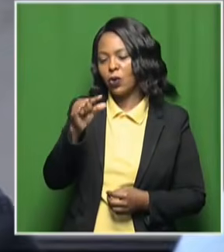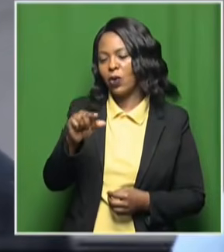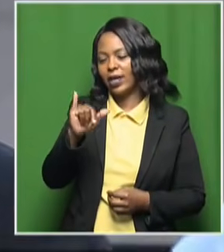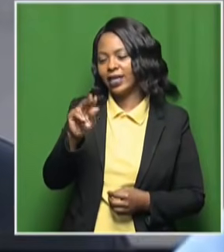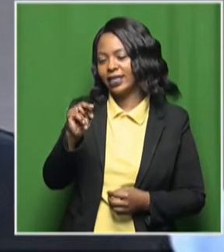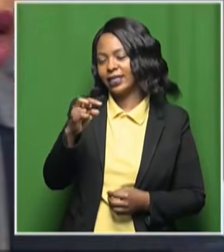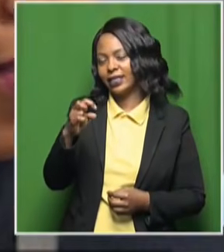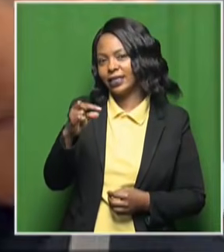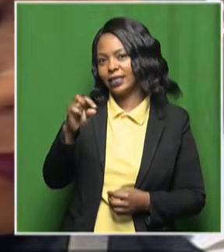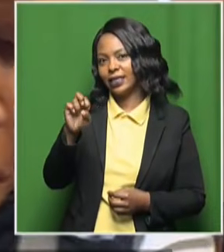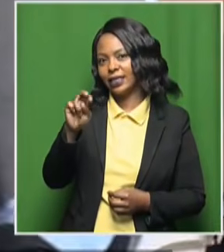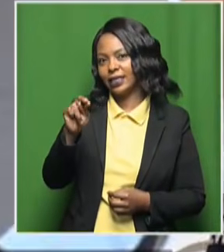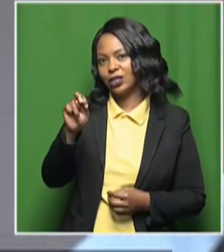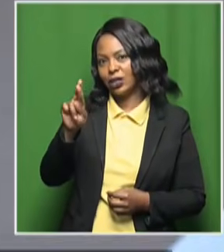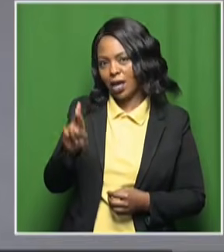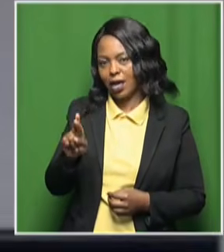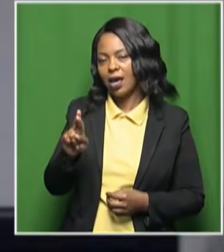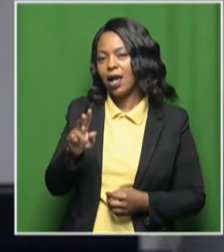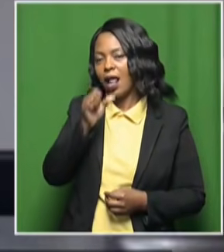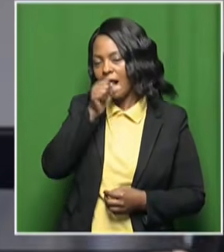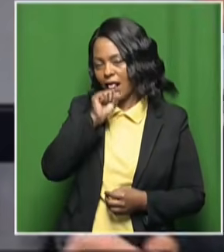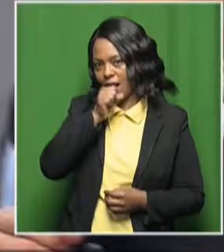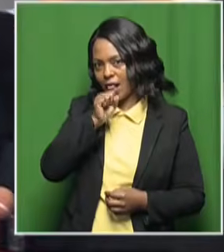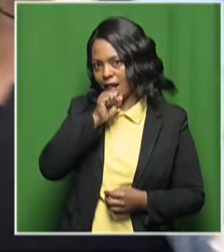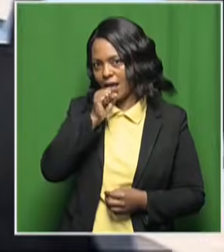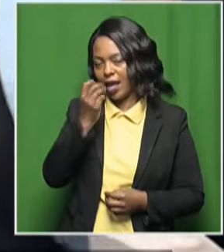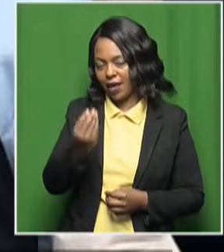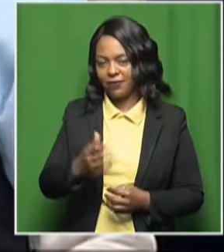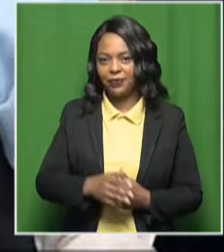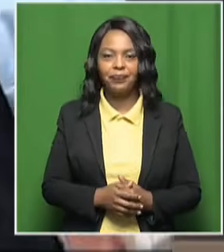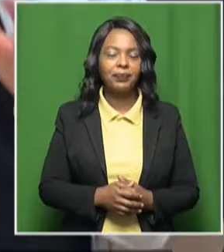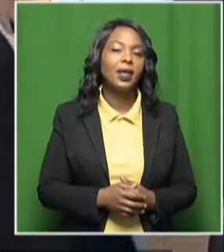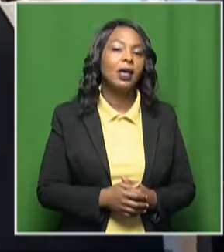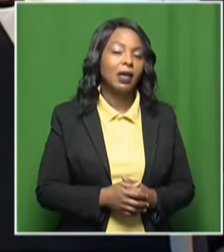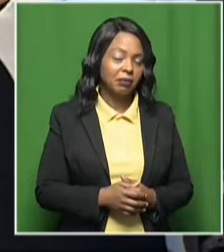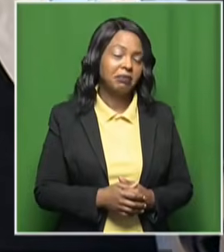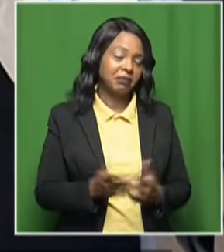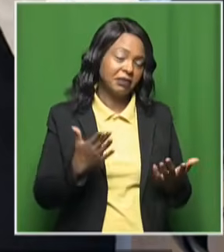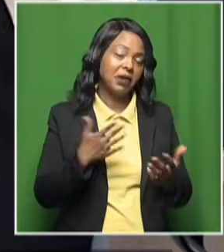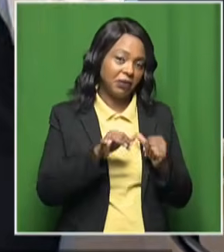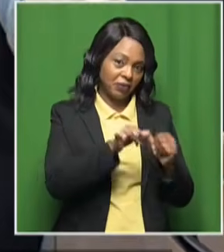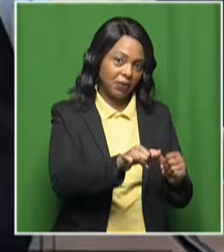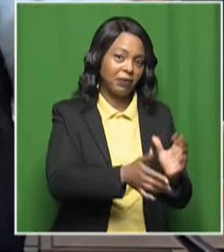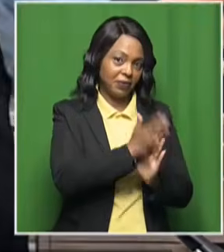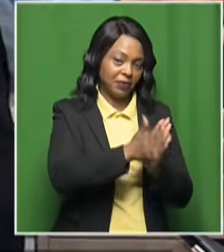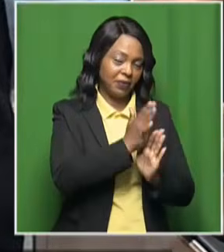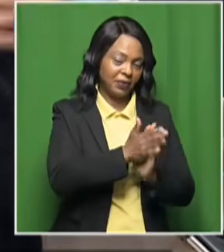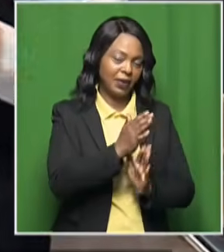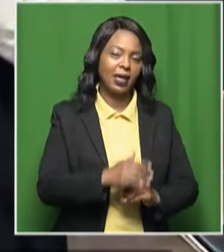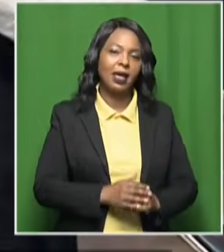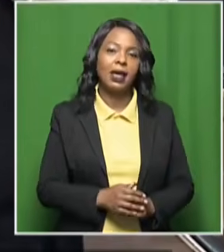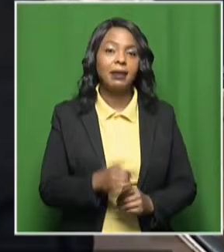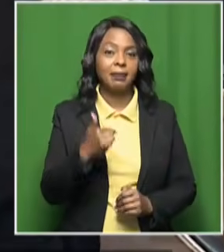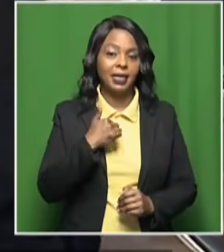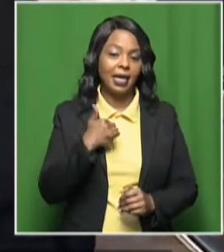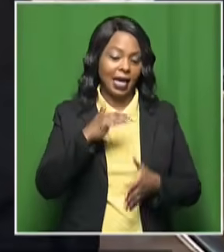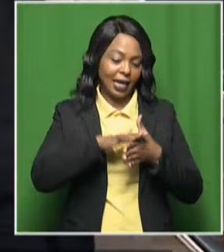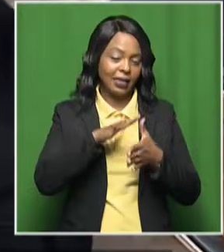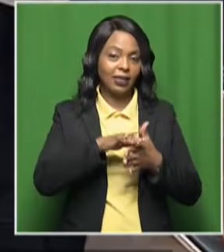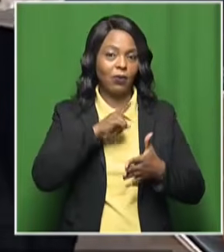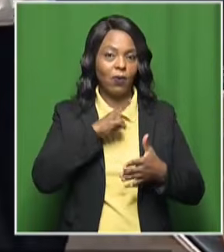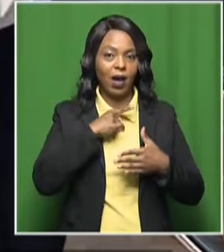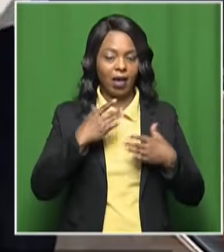it. Yeah, okay, we'll get there. But in the meantime, we want to talk a little bit more about sort of where we're going with this. I know that the only reason I'm wearing this